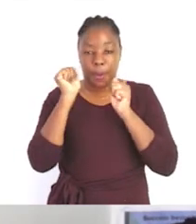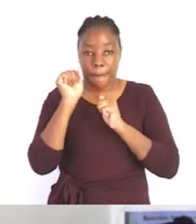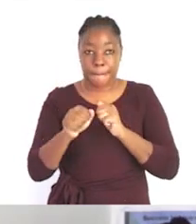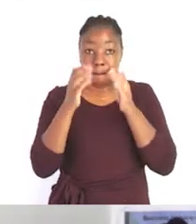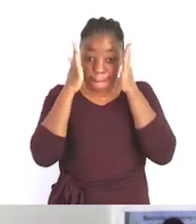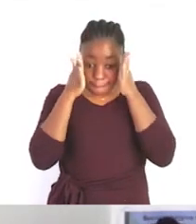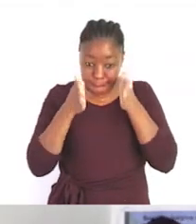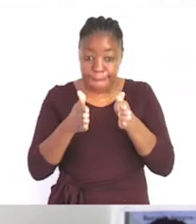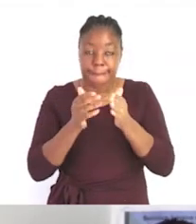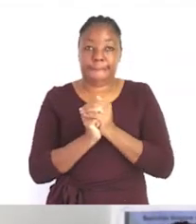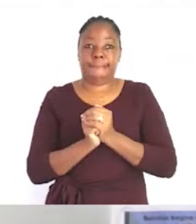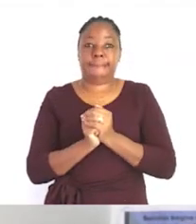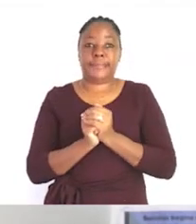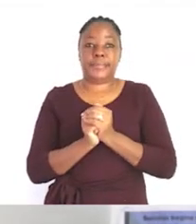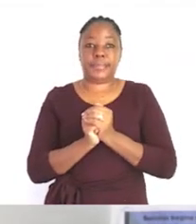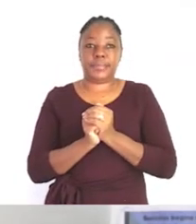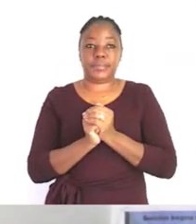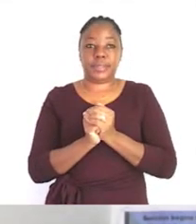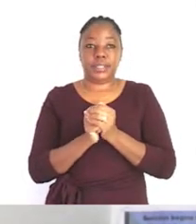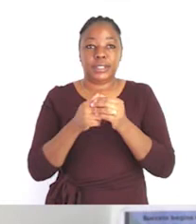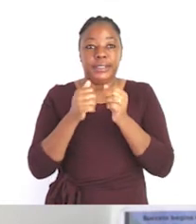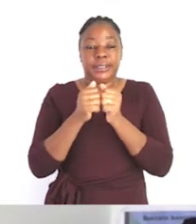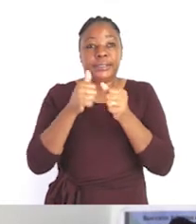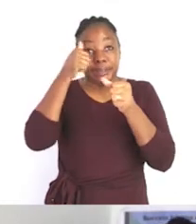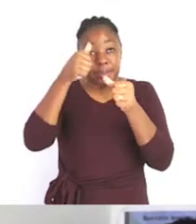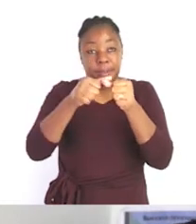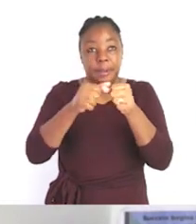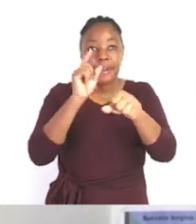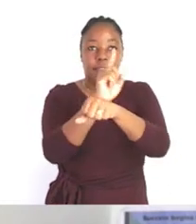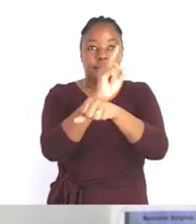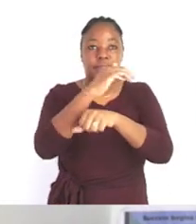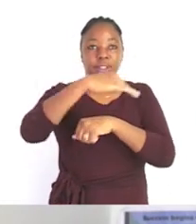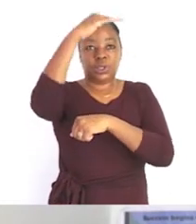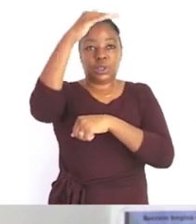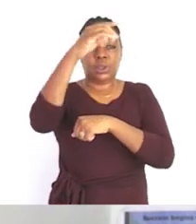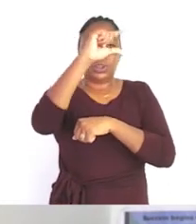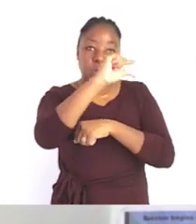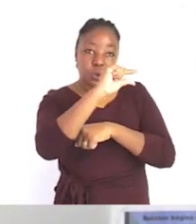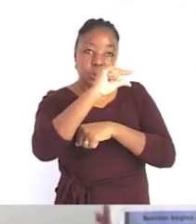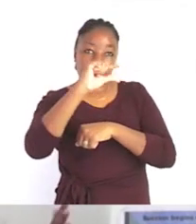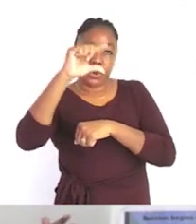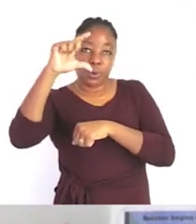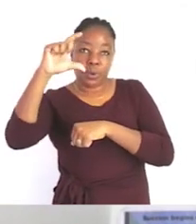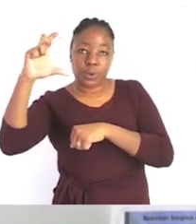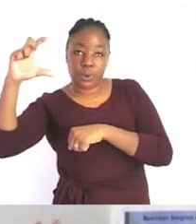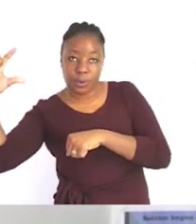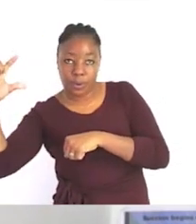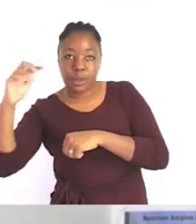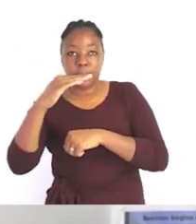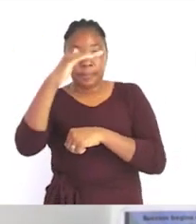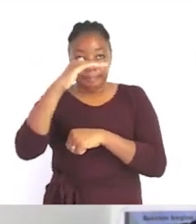work. So remember, we were arranging the top one from smallest to